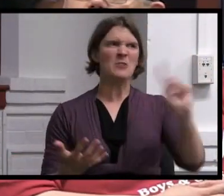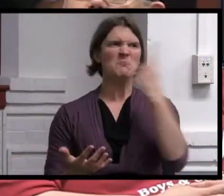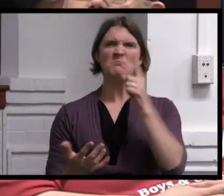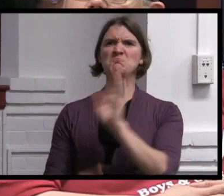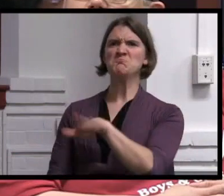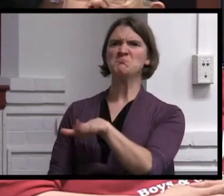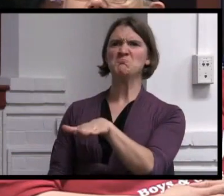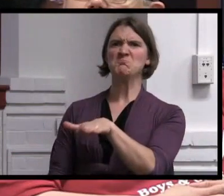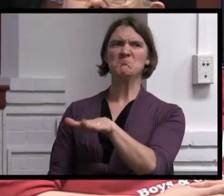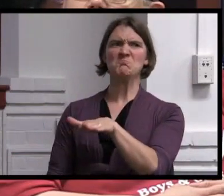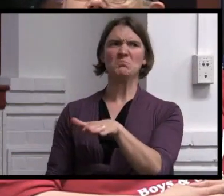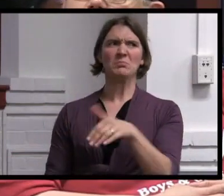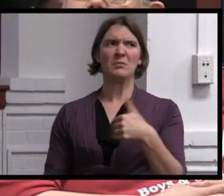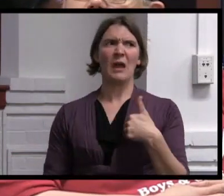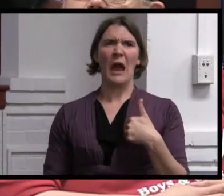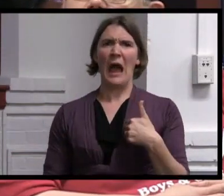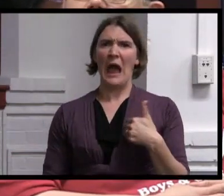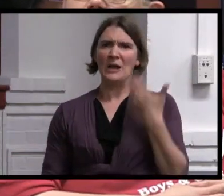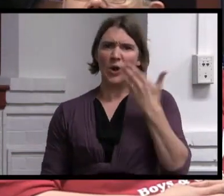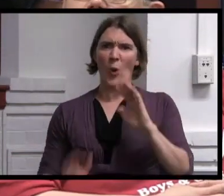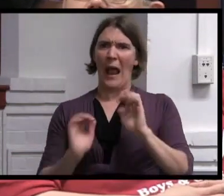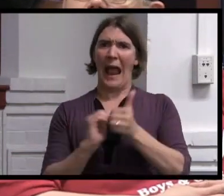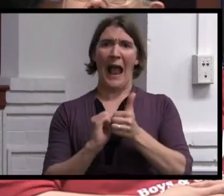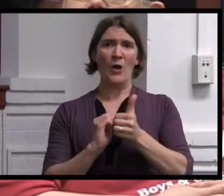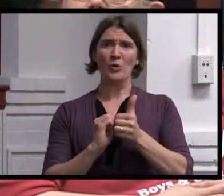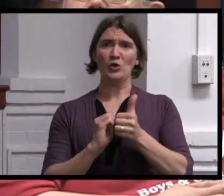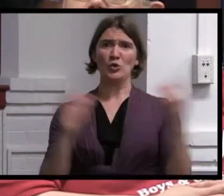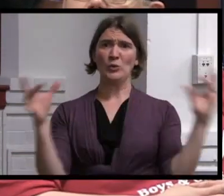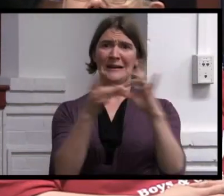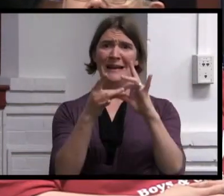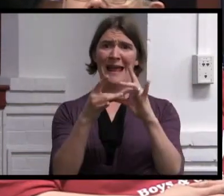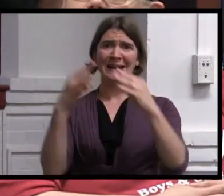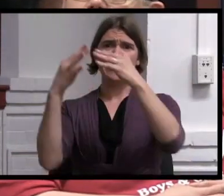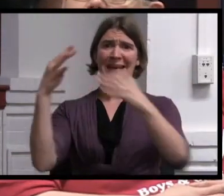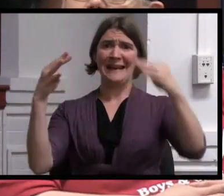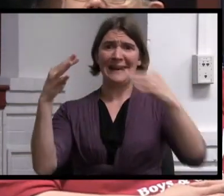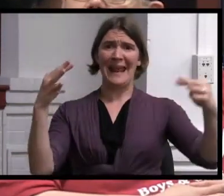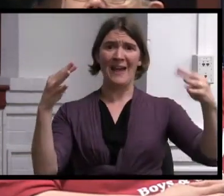I don't know how to rig a trapeze net.